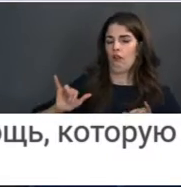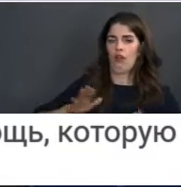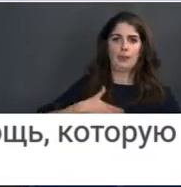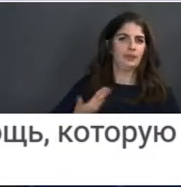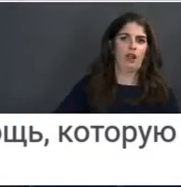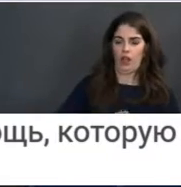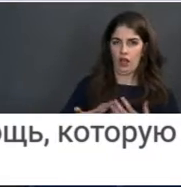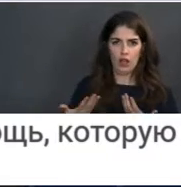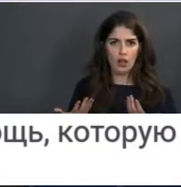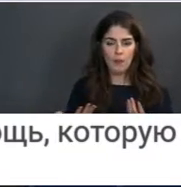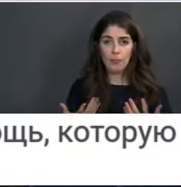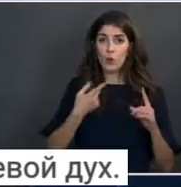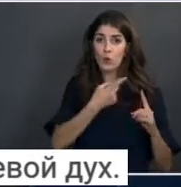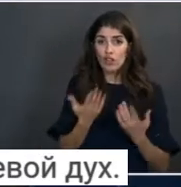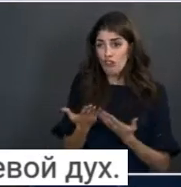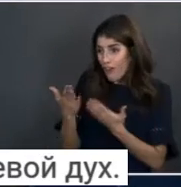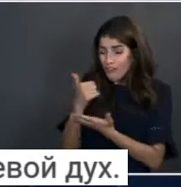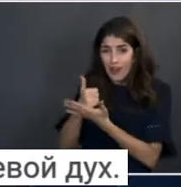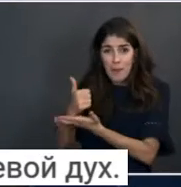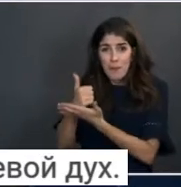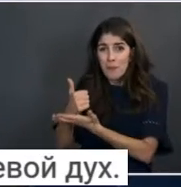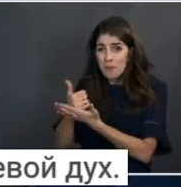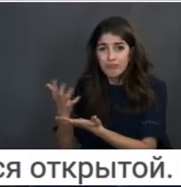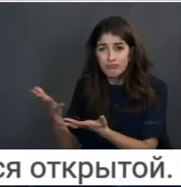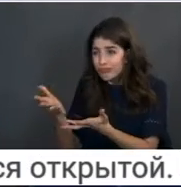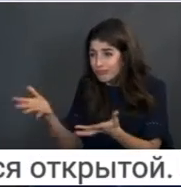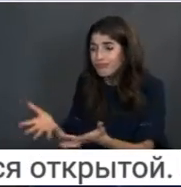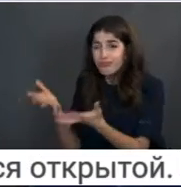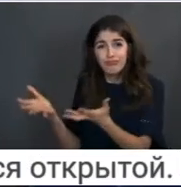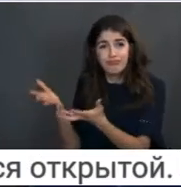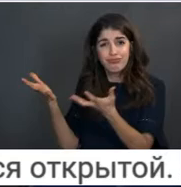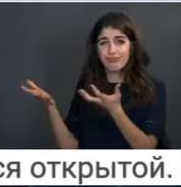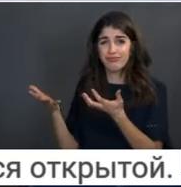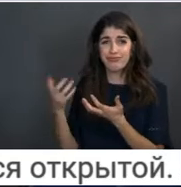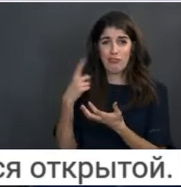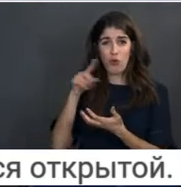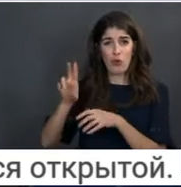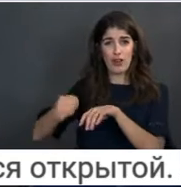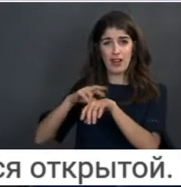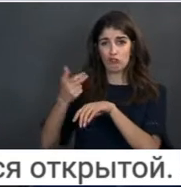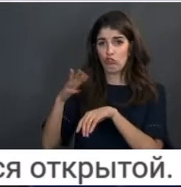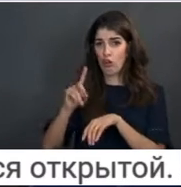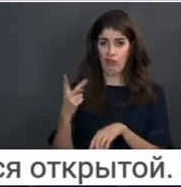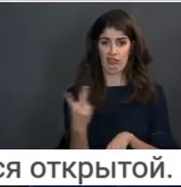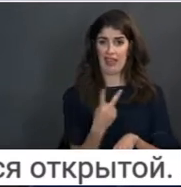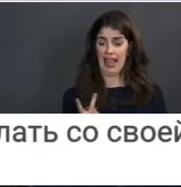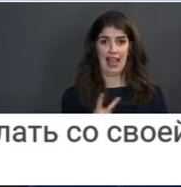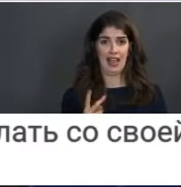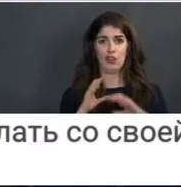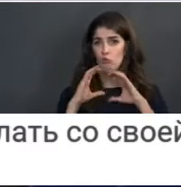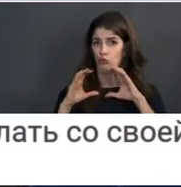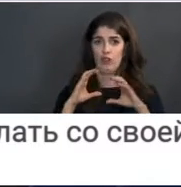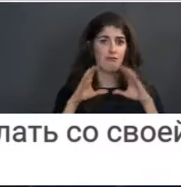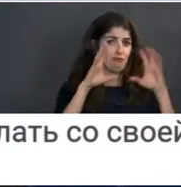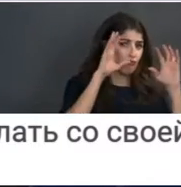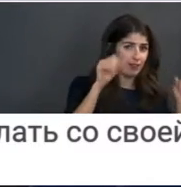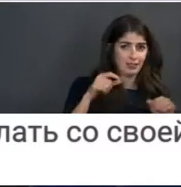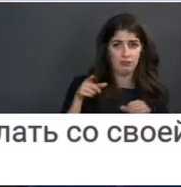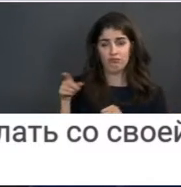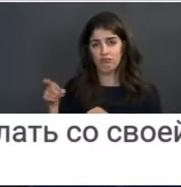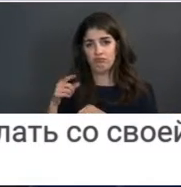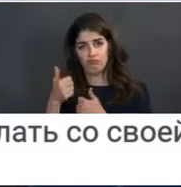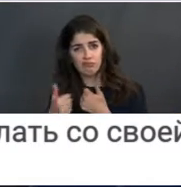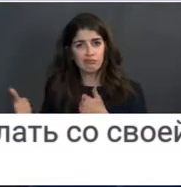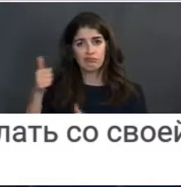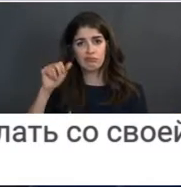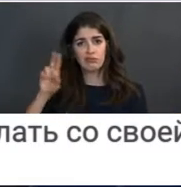any help that he could provide, whether even if it was boosting morale. And certainly that line of communication remains open should there be something that